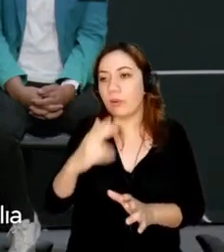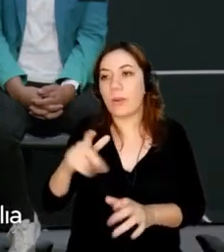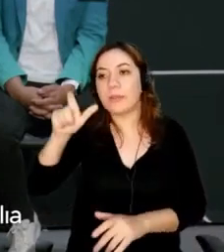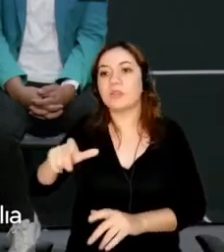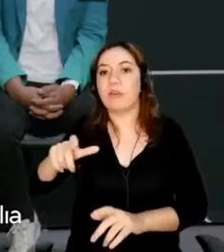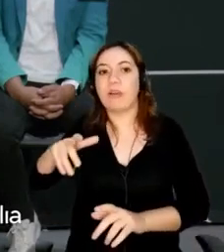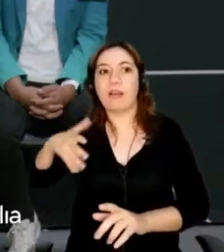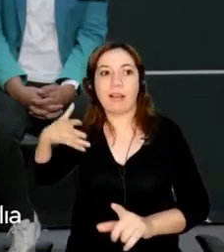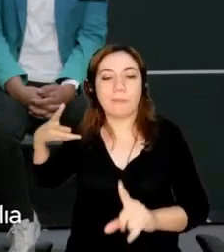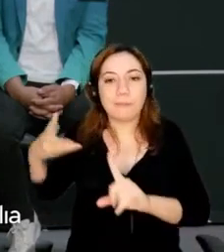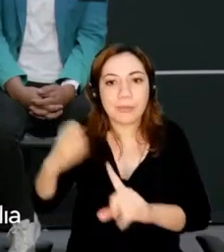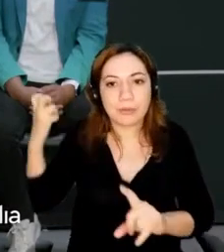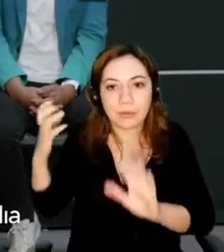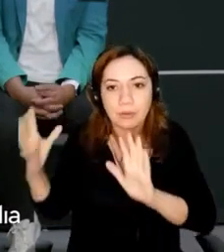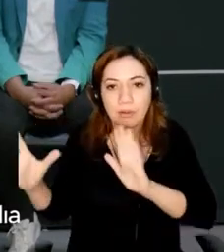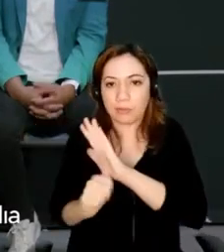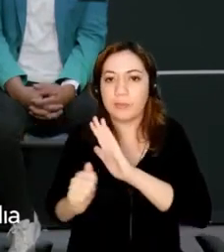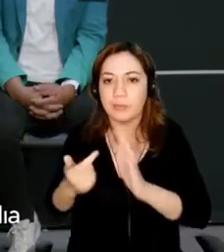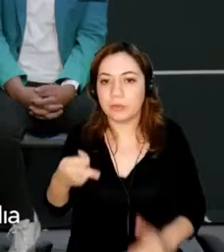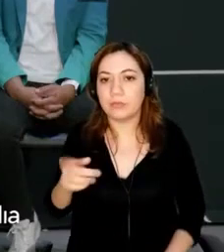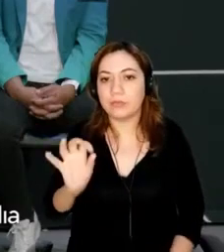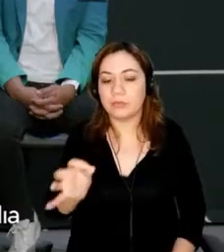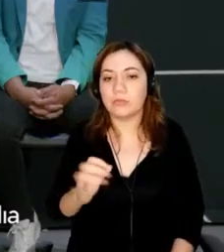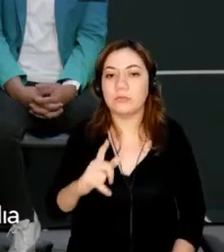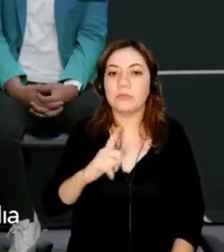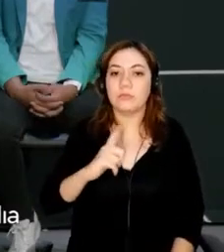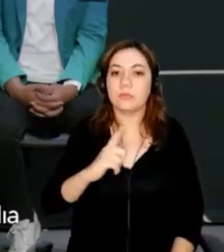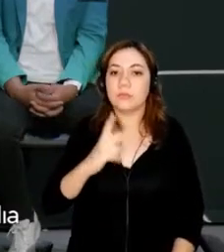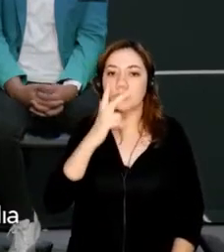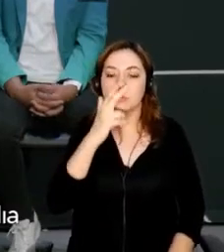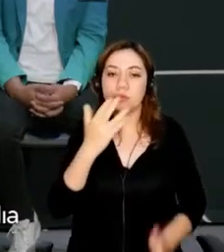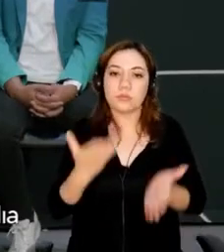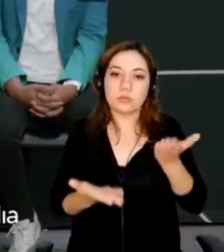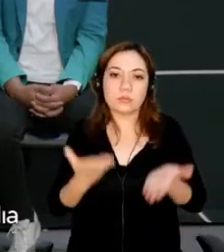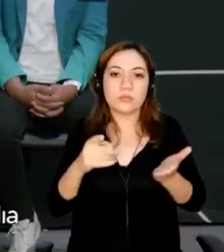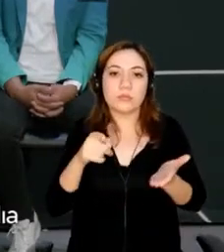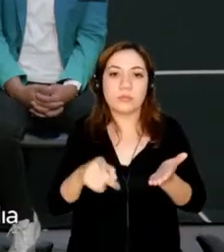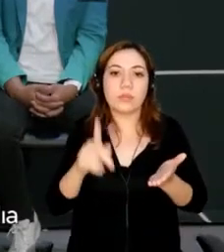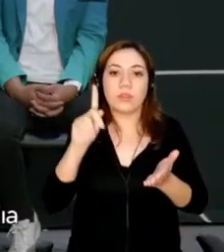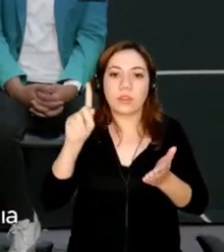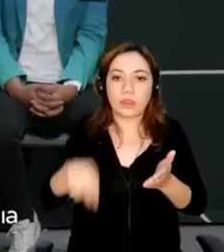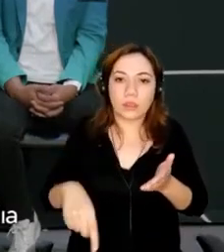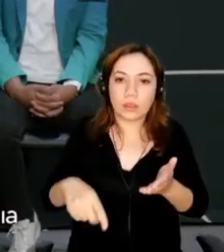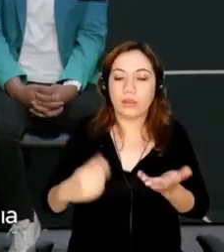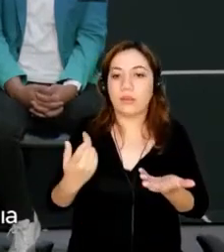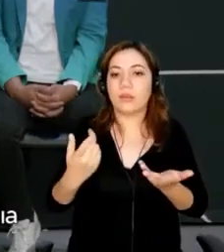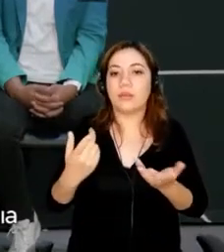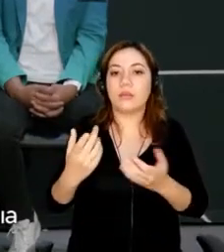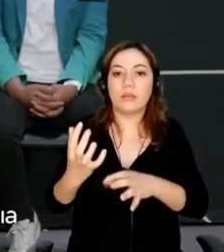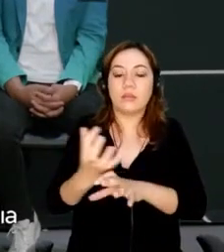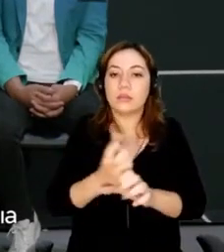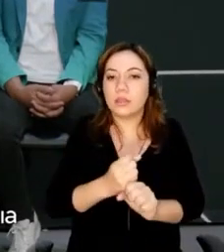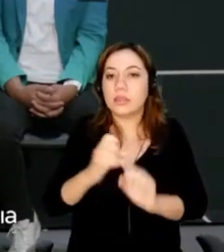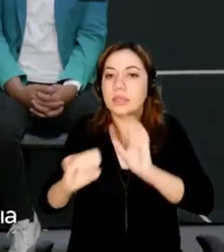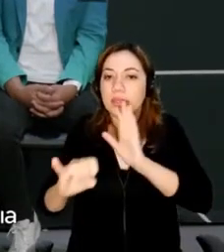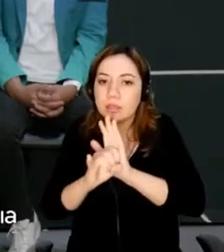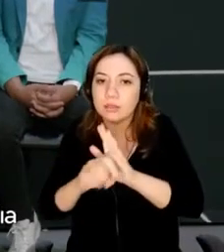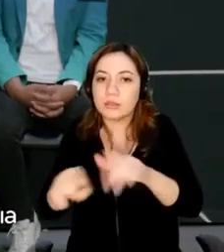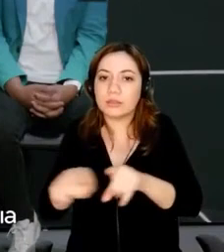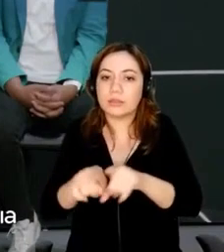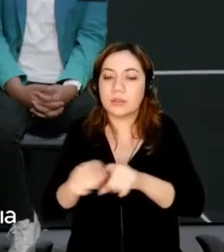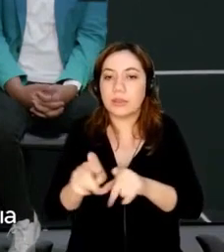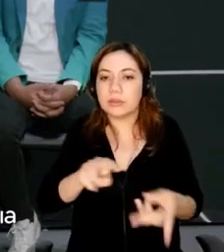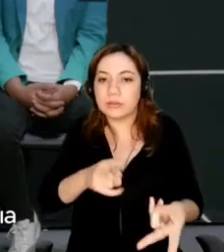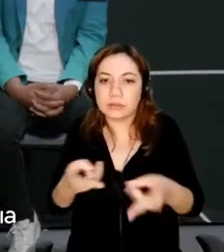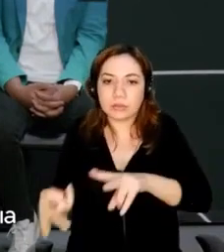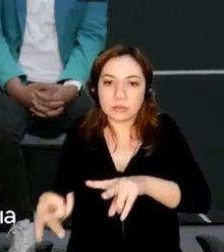is kind of leveraging those pillars around biometrics and identity, our transaction intelligence, and then open banking to have a holistic view of